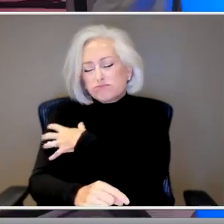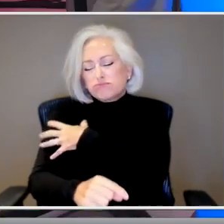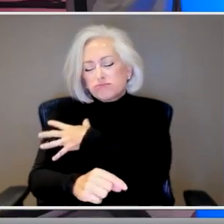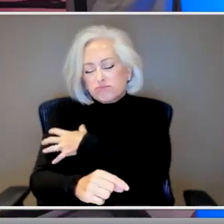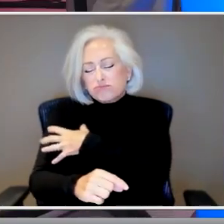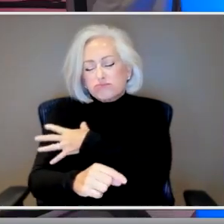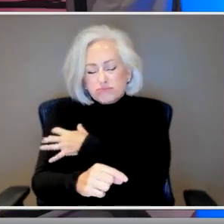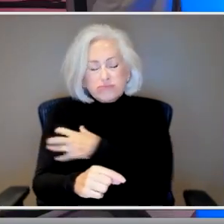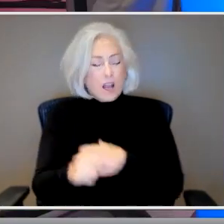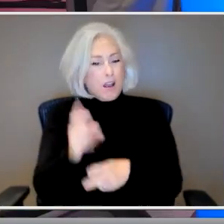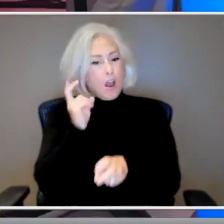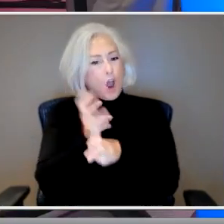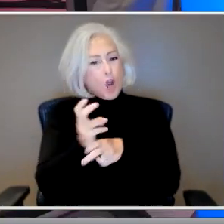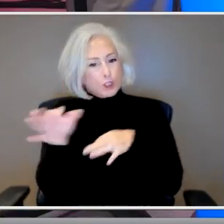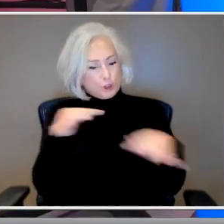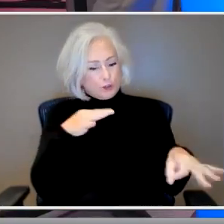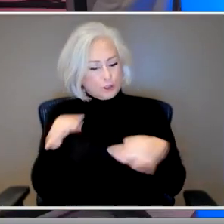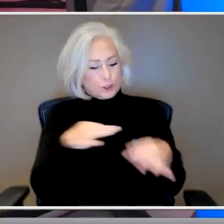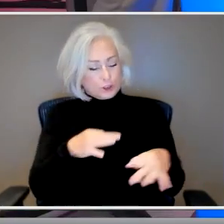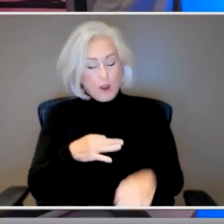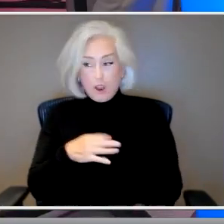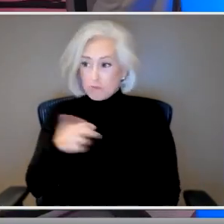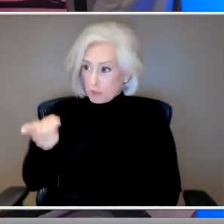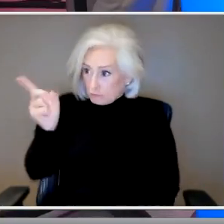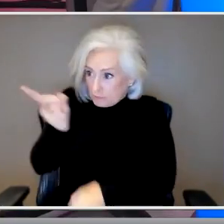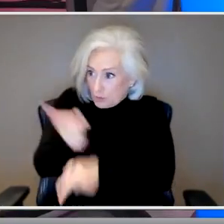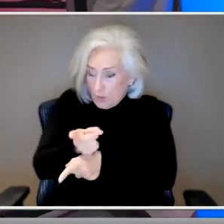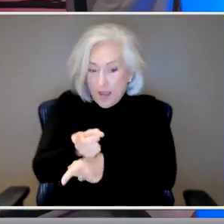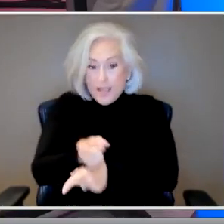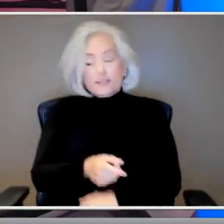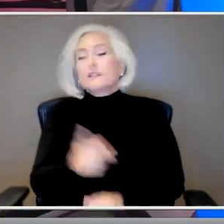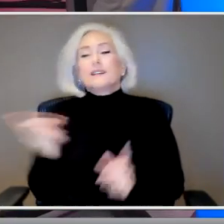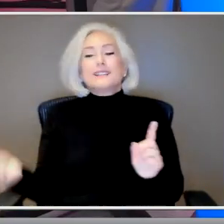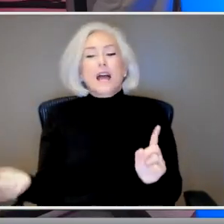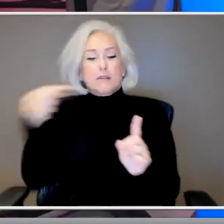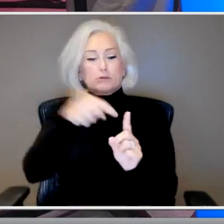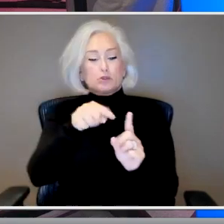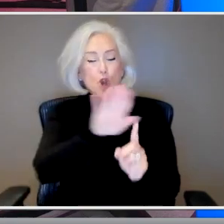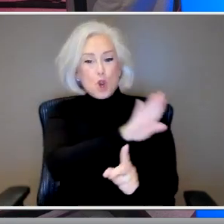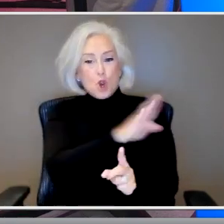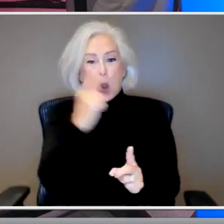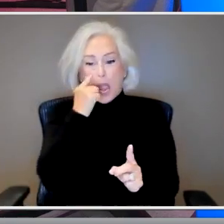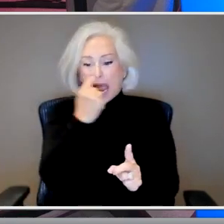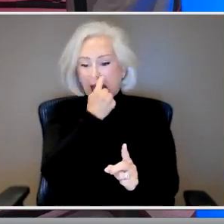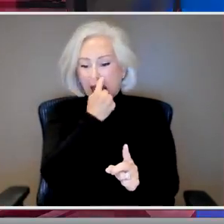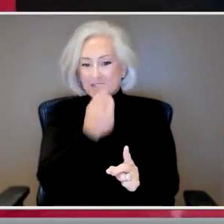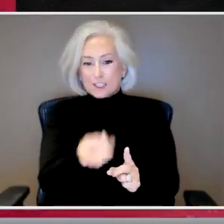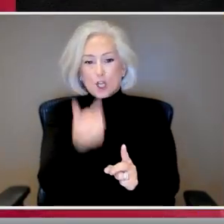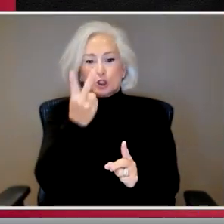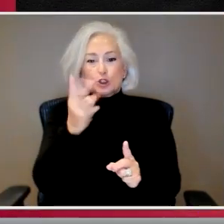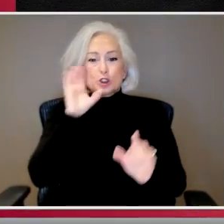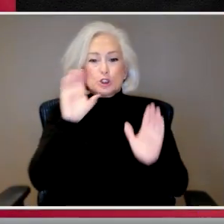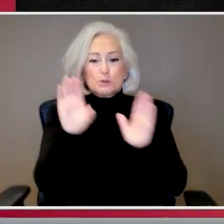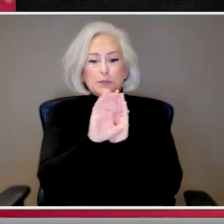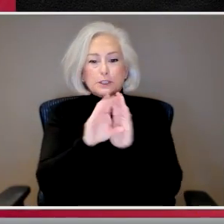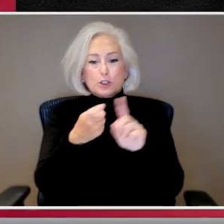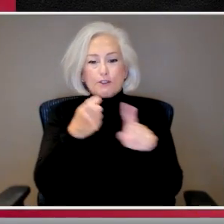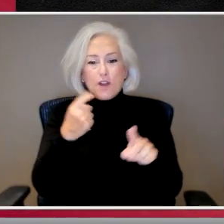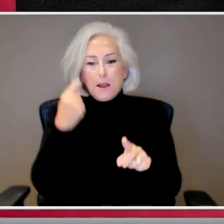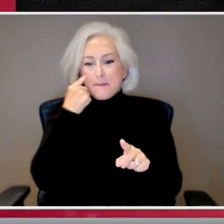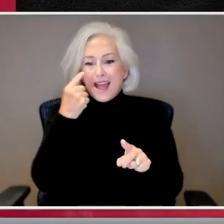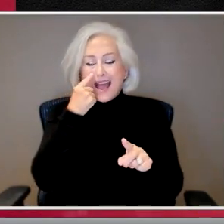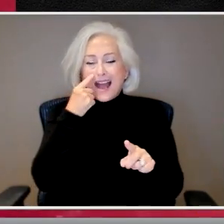so, Dr. Ajlan, when we come back to the eyes, to Vicki's eyes, we have two images from an eye scan. Let's put those up on the